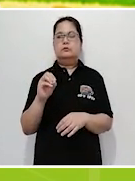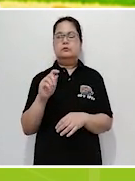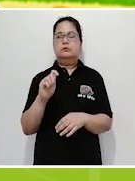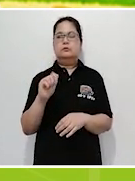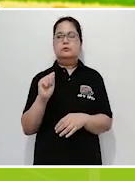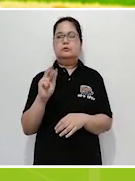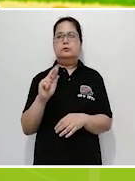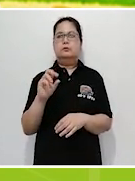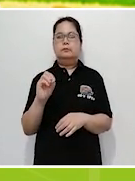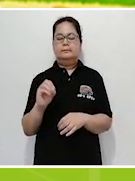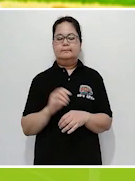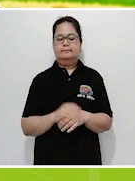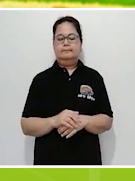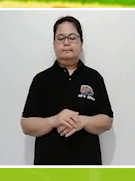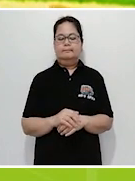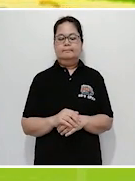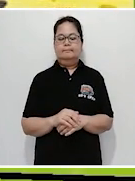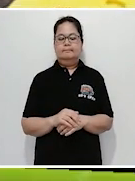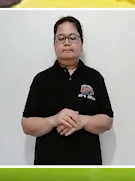him Momotaro.